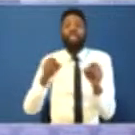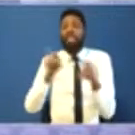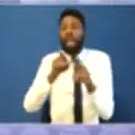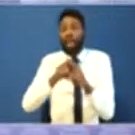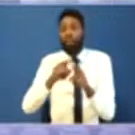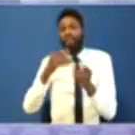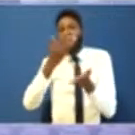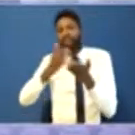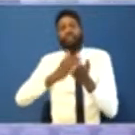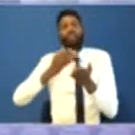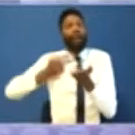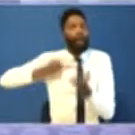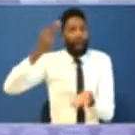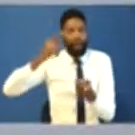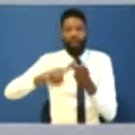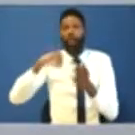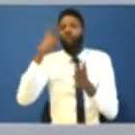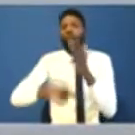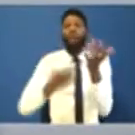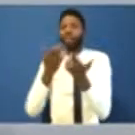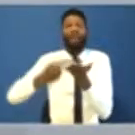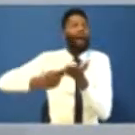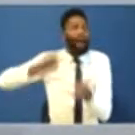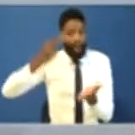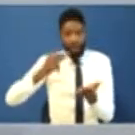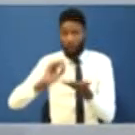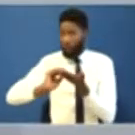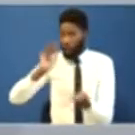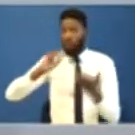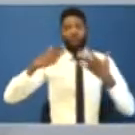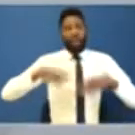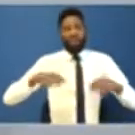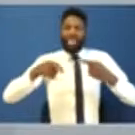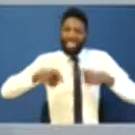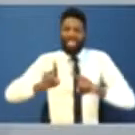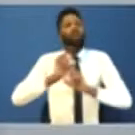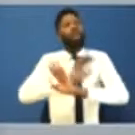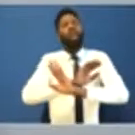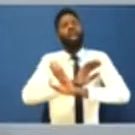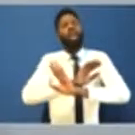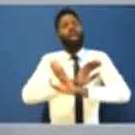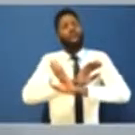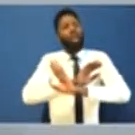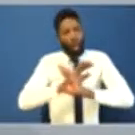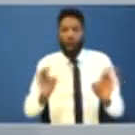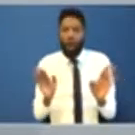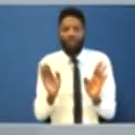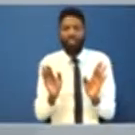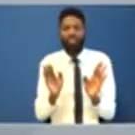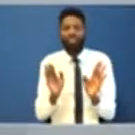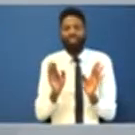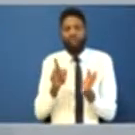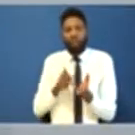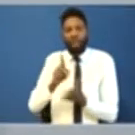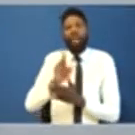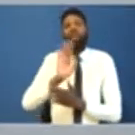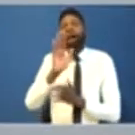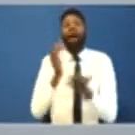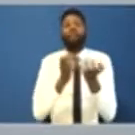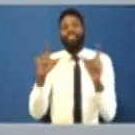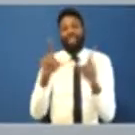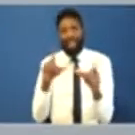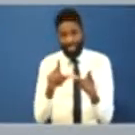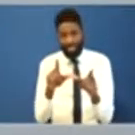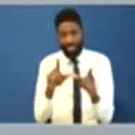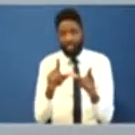is very high so you get that a lot of people are not really paying business licenses so instead